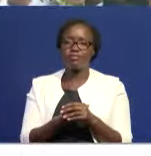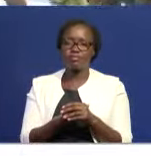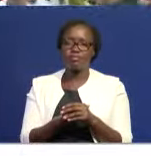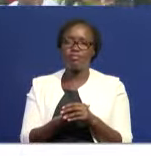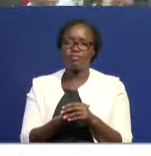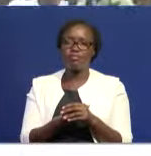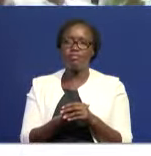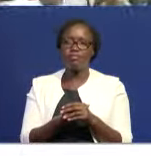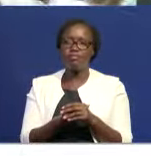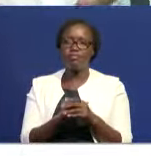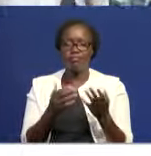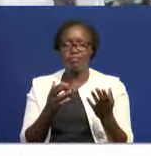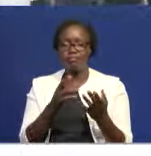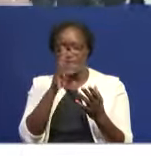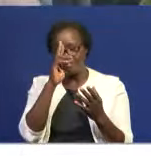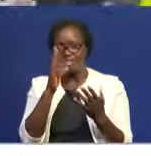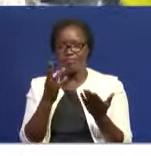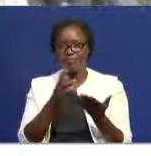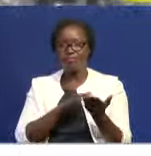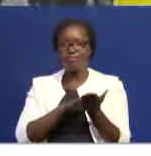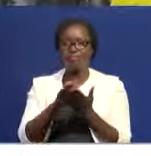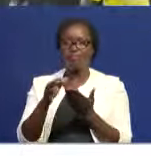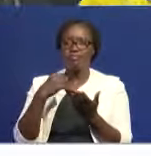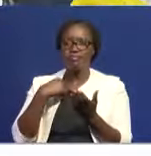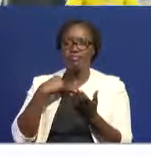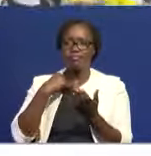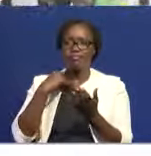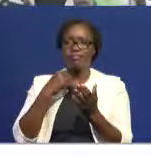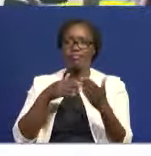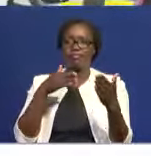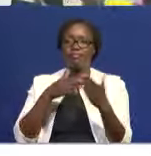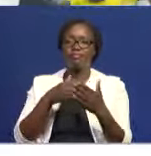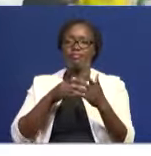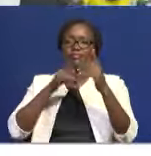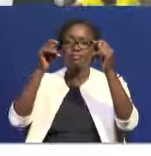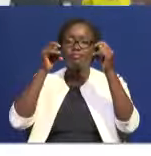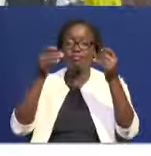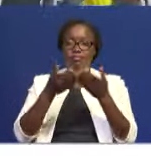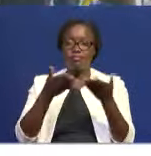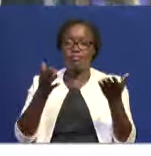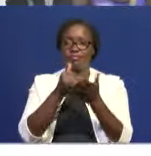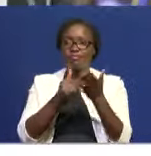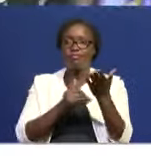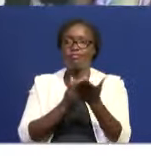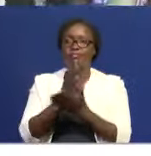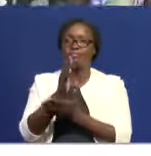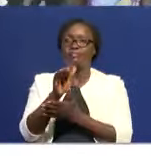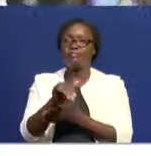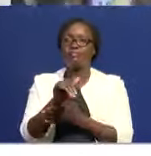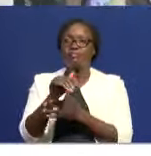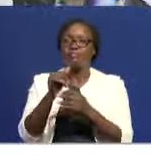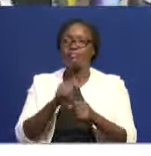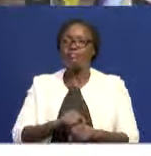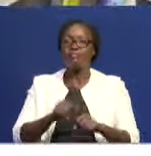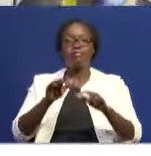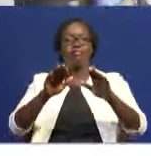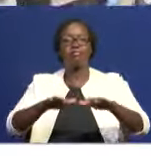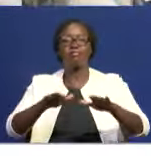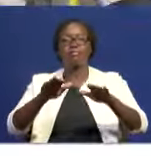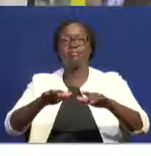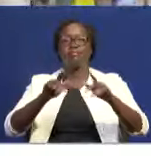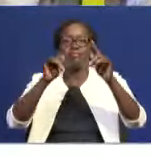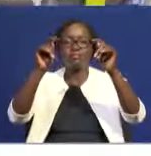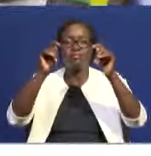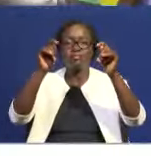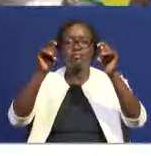the contingent in civilian clothes as well as the anti-riot are here to just ensure they're able to quell the